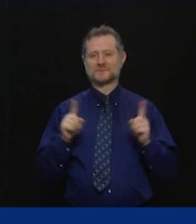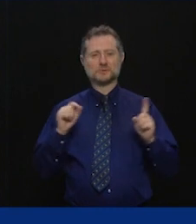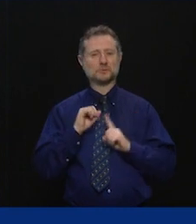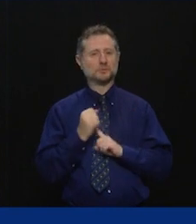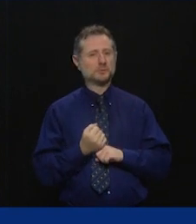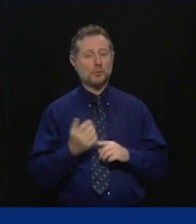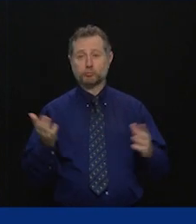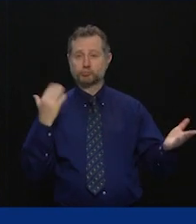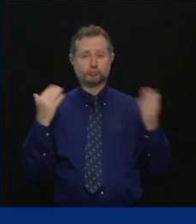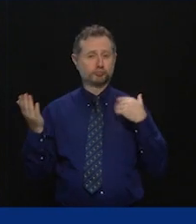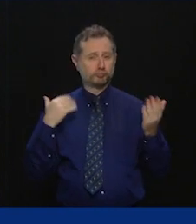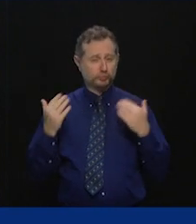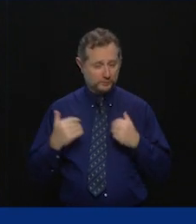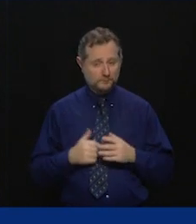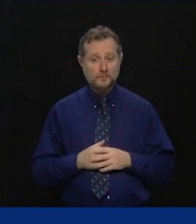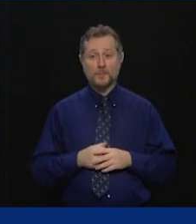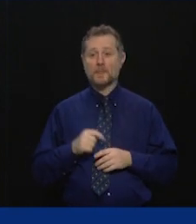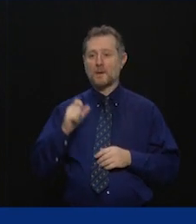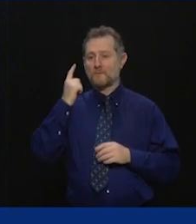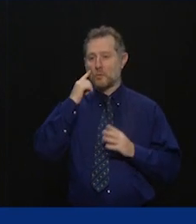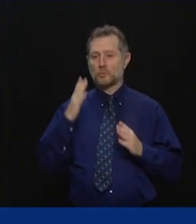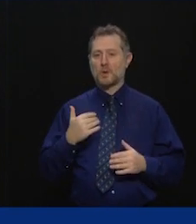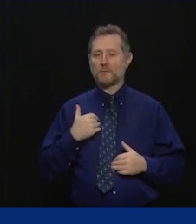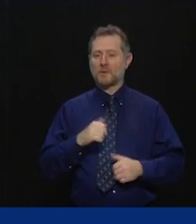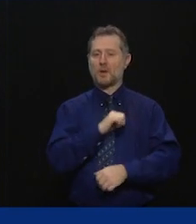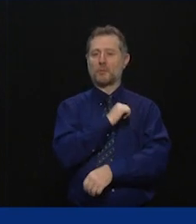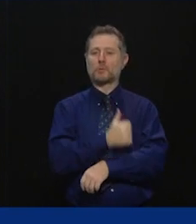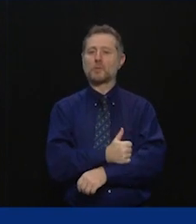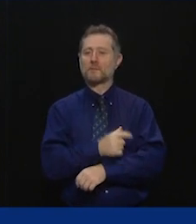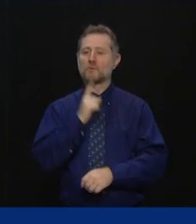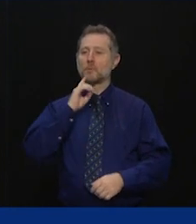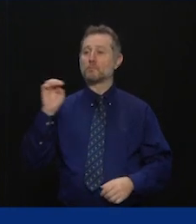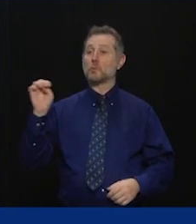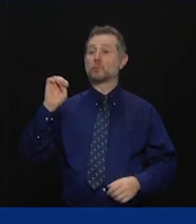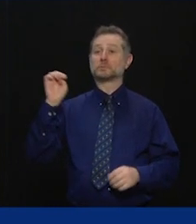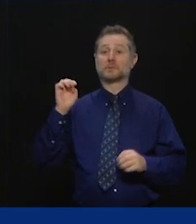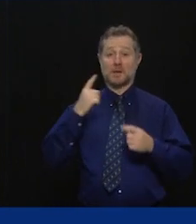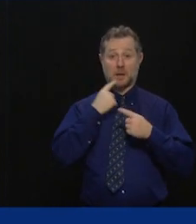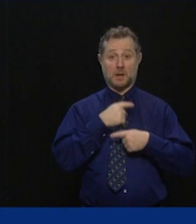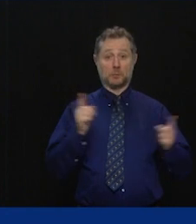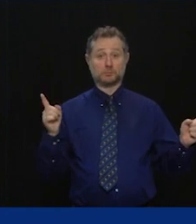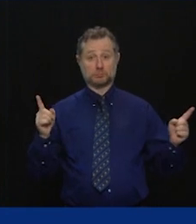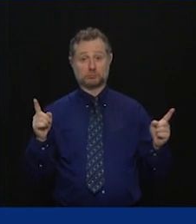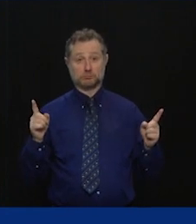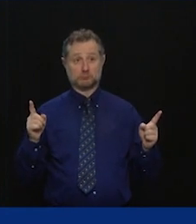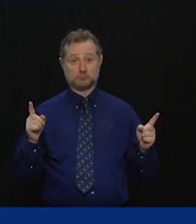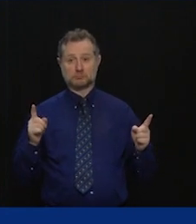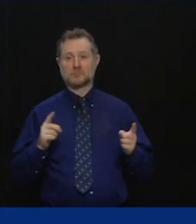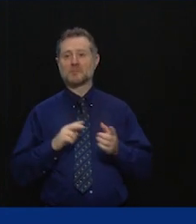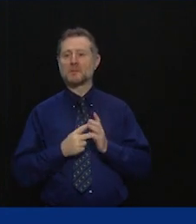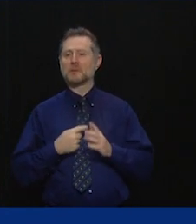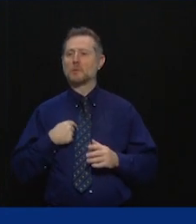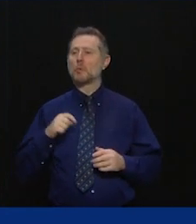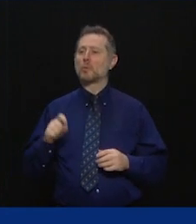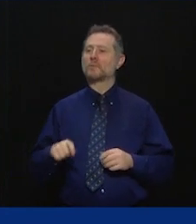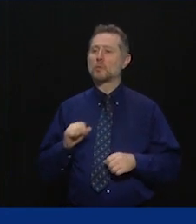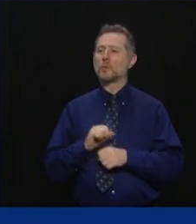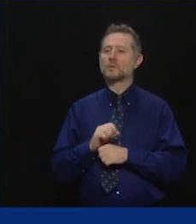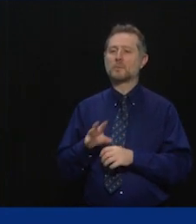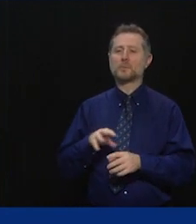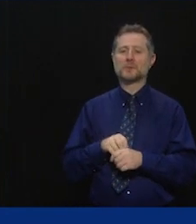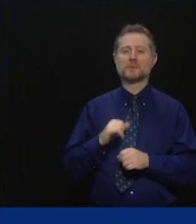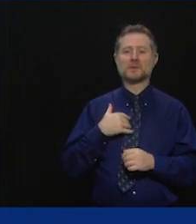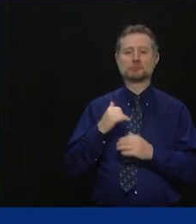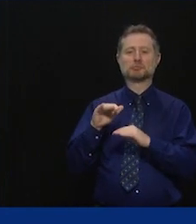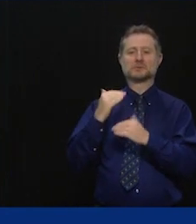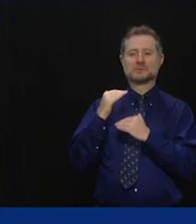authority that was conferred to the governor by the legislature under the emergency declaration. And I have to work within the restrictions I have right now or to figure